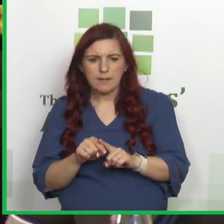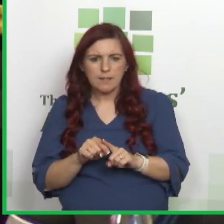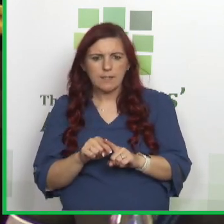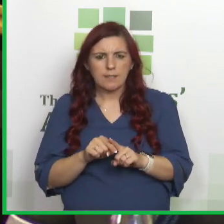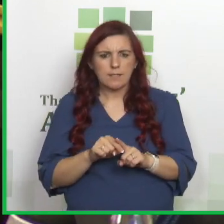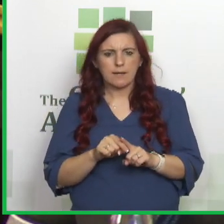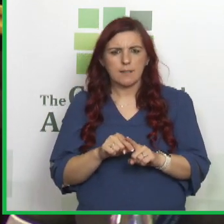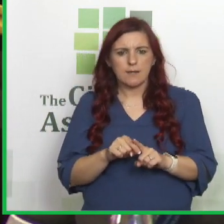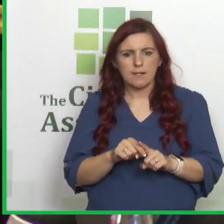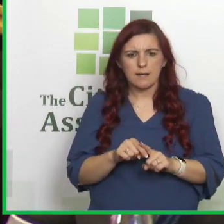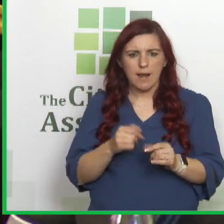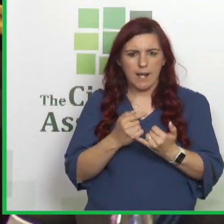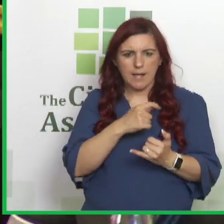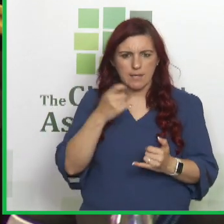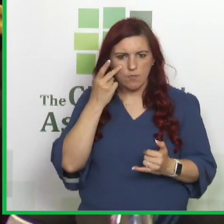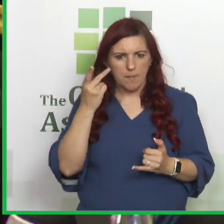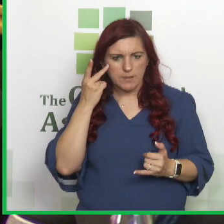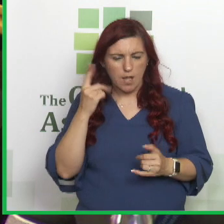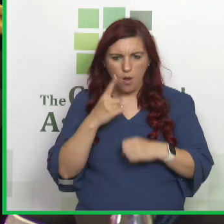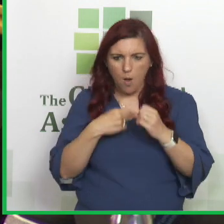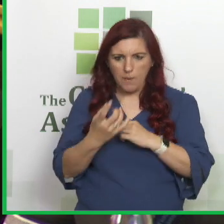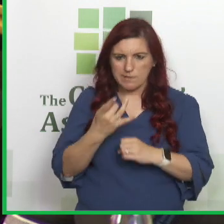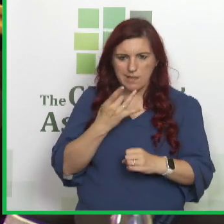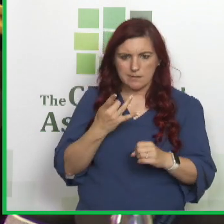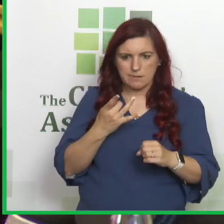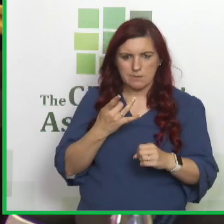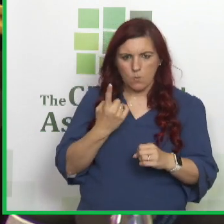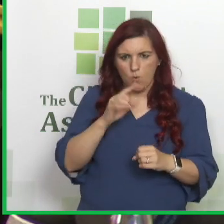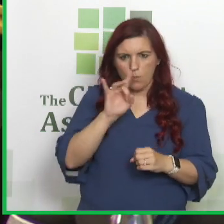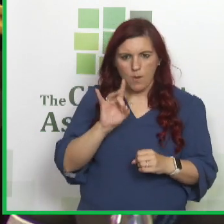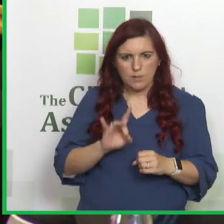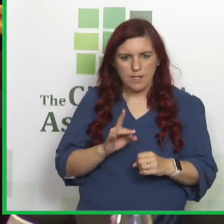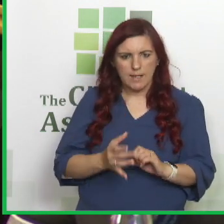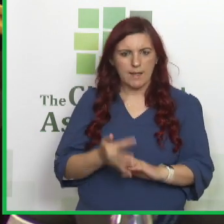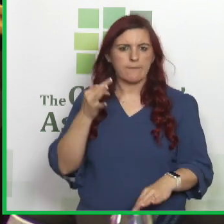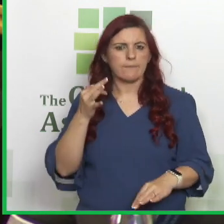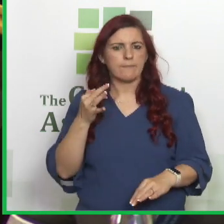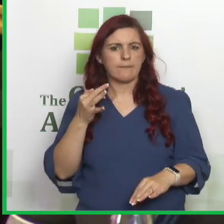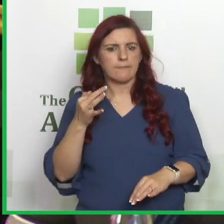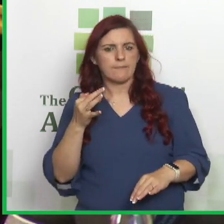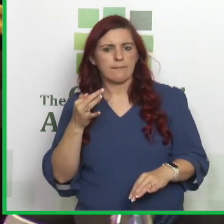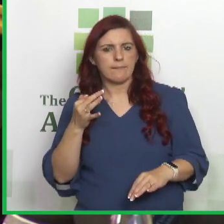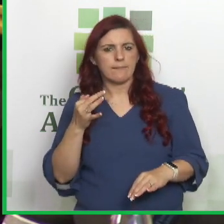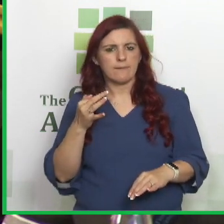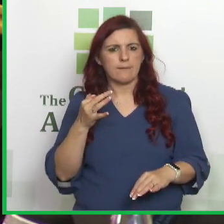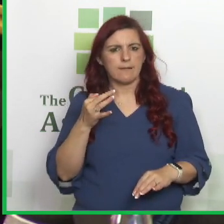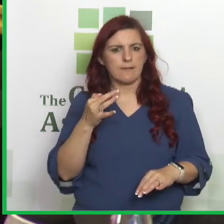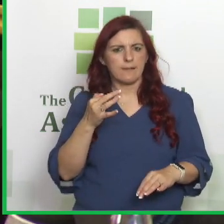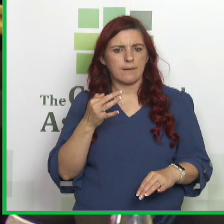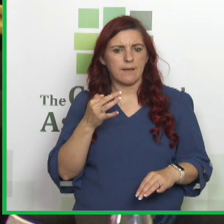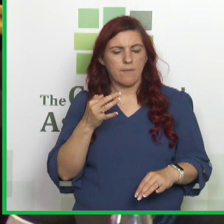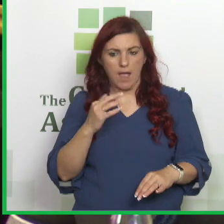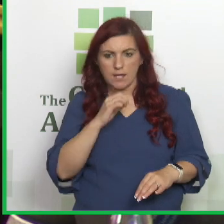as I reflect back, there's one question I have to ask myself. If I'd not faced a prison